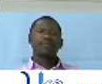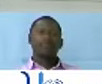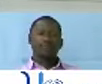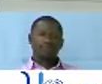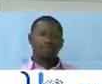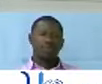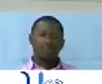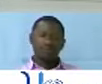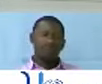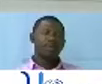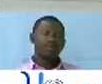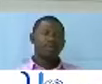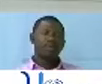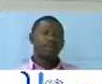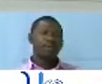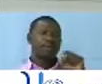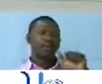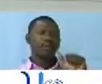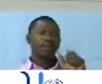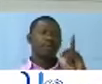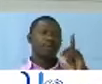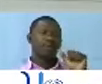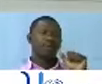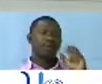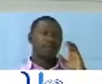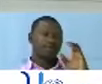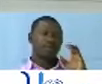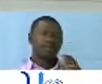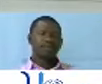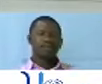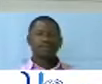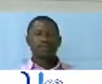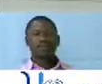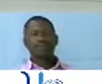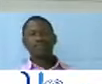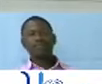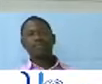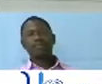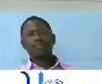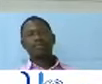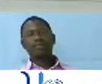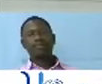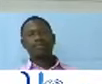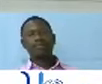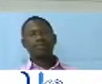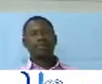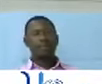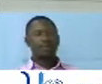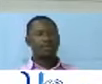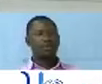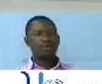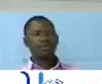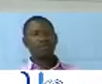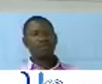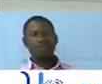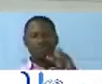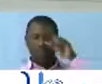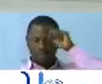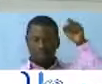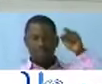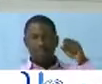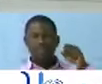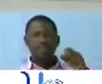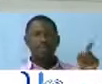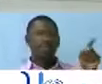jité mbotay yi nekké ci diwani Afrique Penku Africa and also formerly president of Zimbabwe